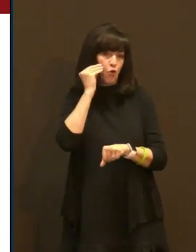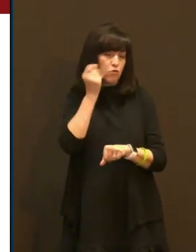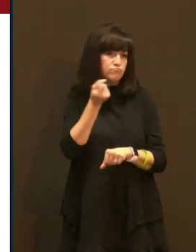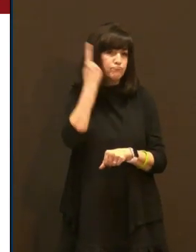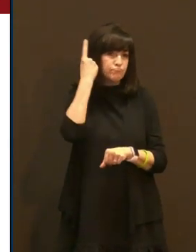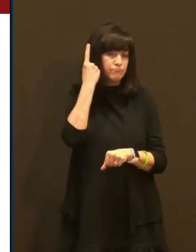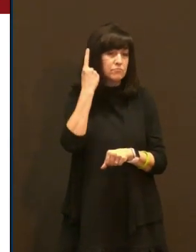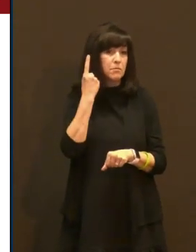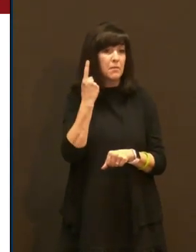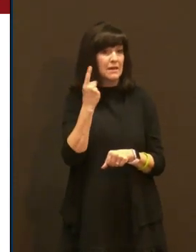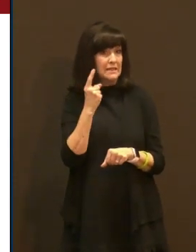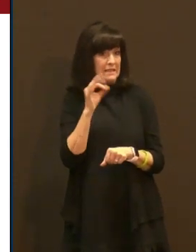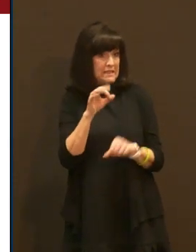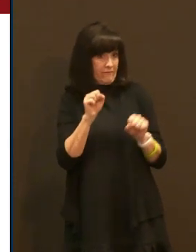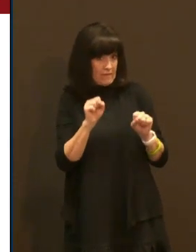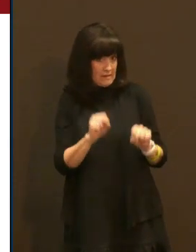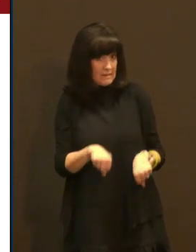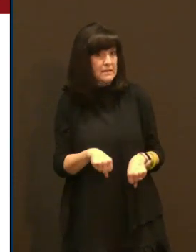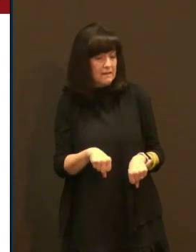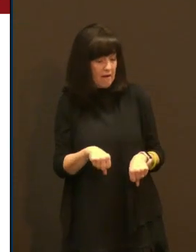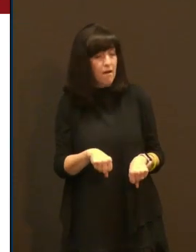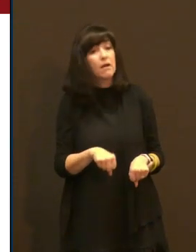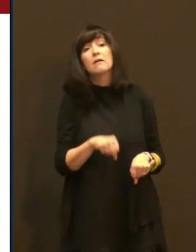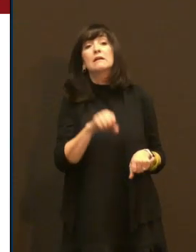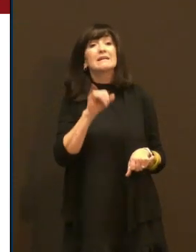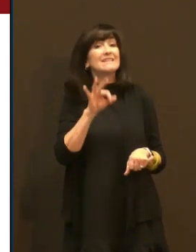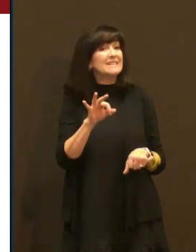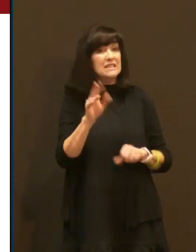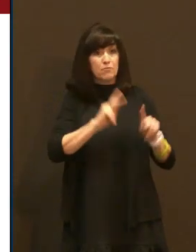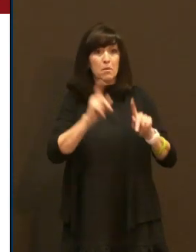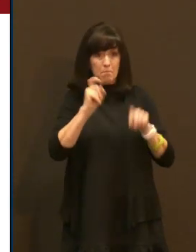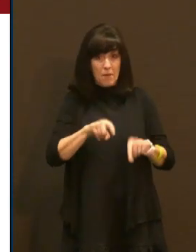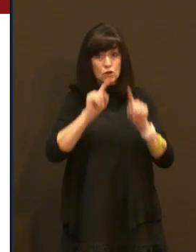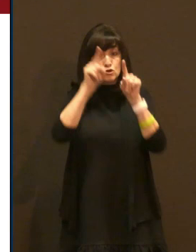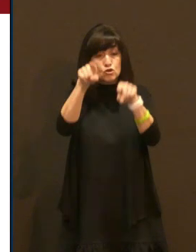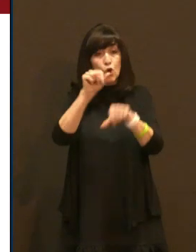it's important that they are monitored for symptoms daily.